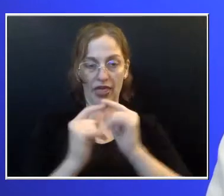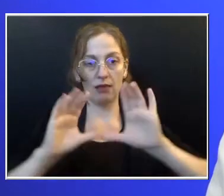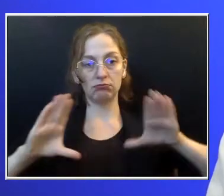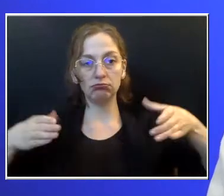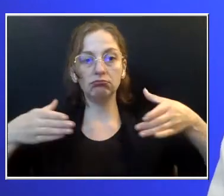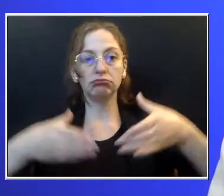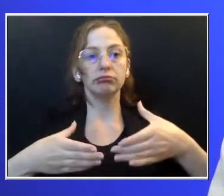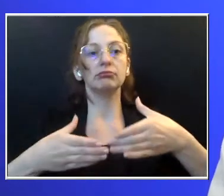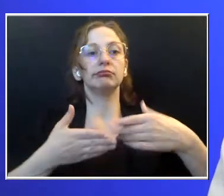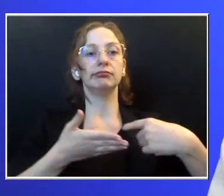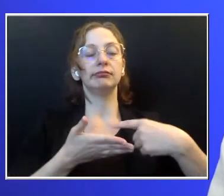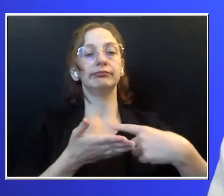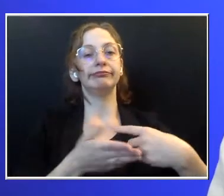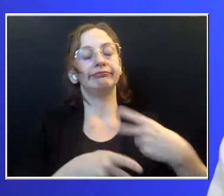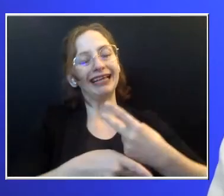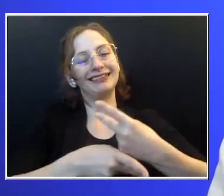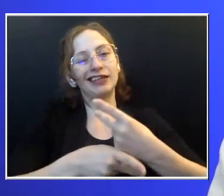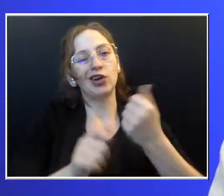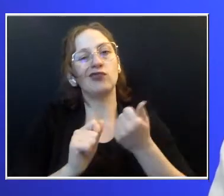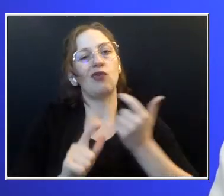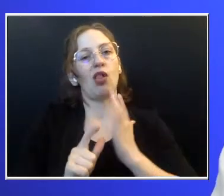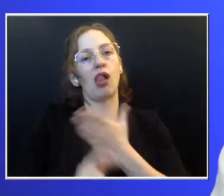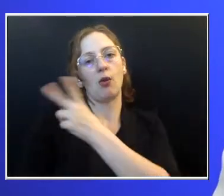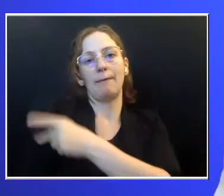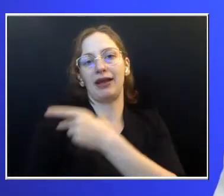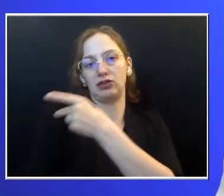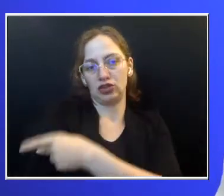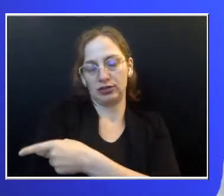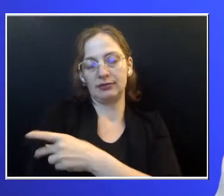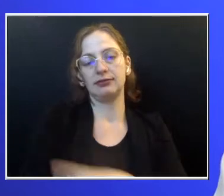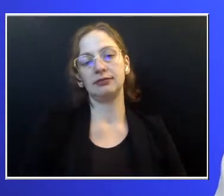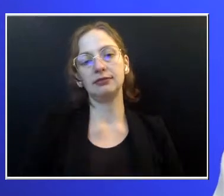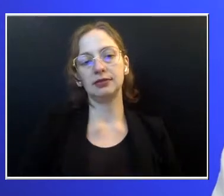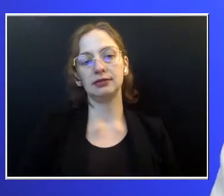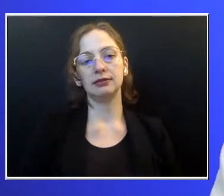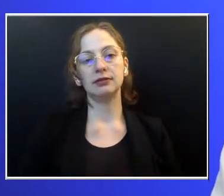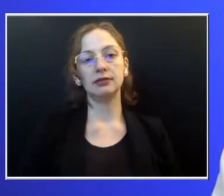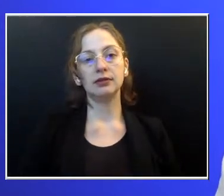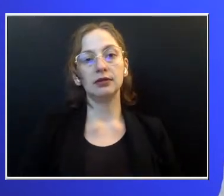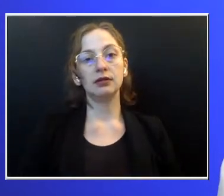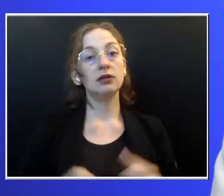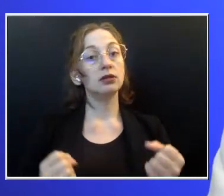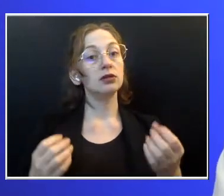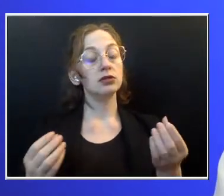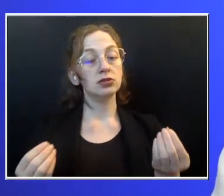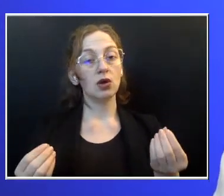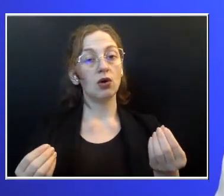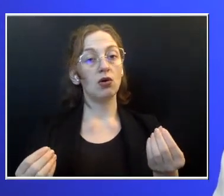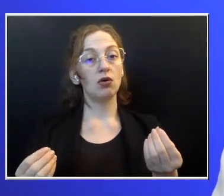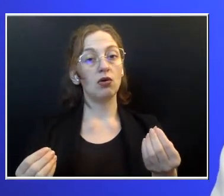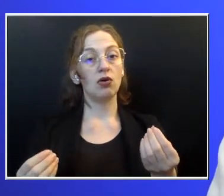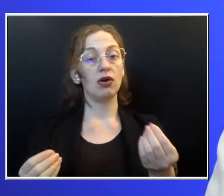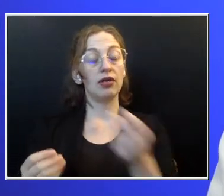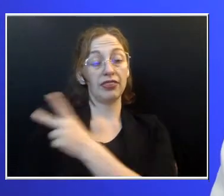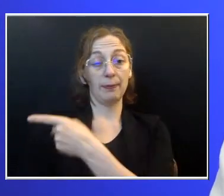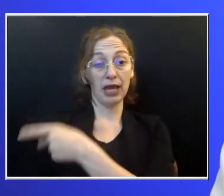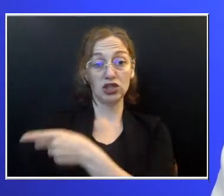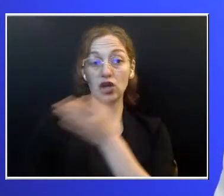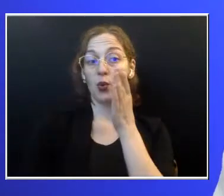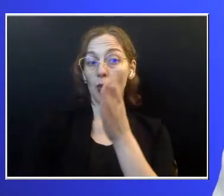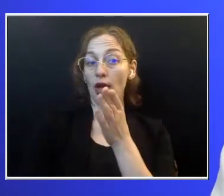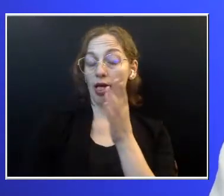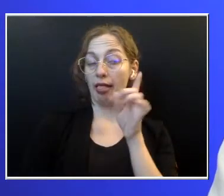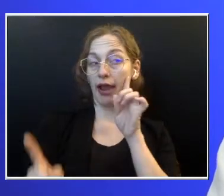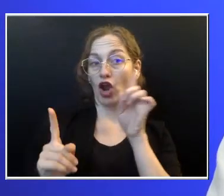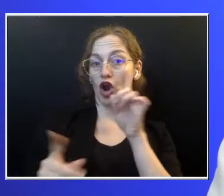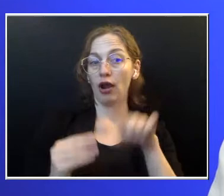we're part of that team. So they will hear about us. There are at times, depending on how the scheduling goes, where I